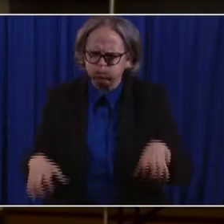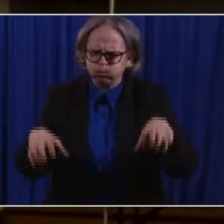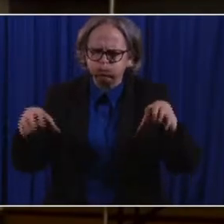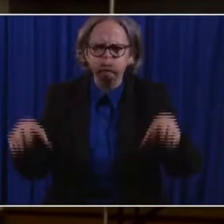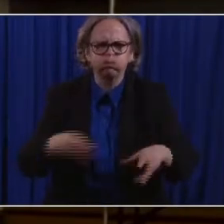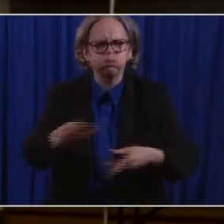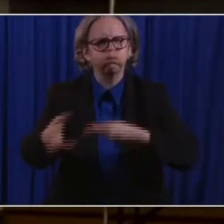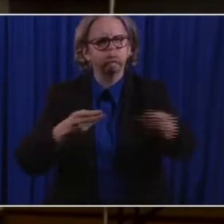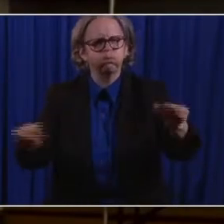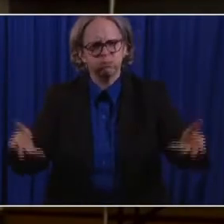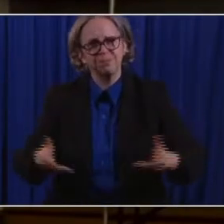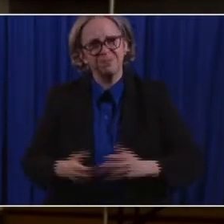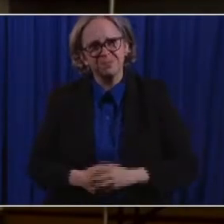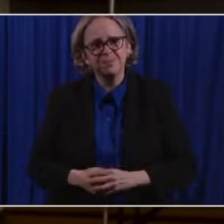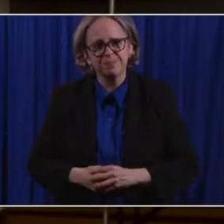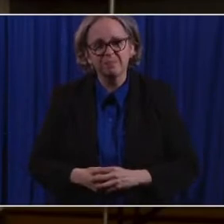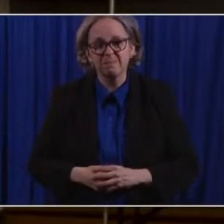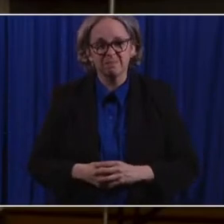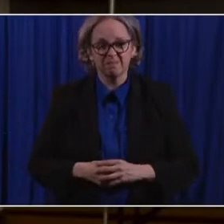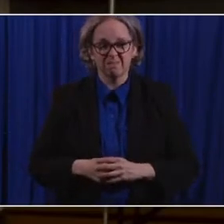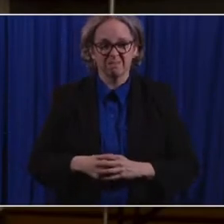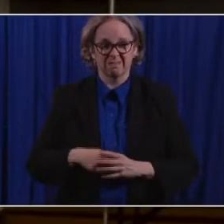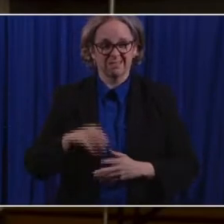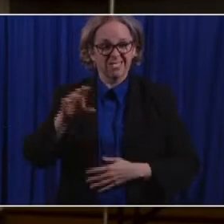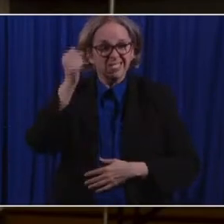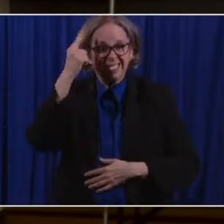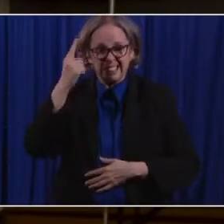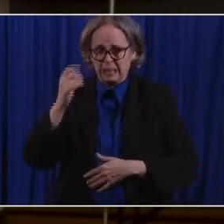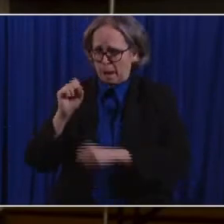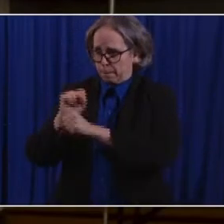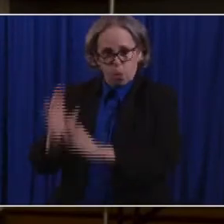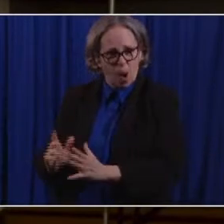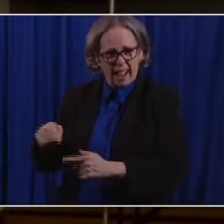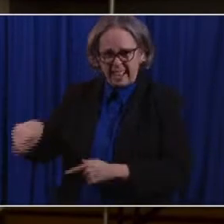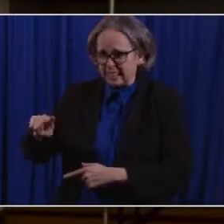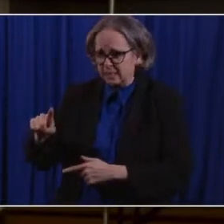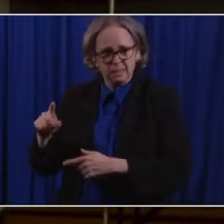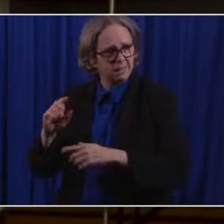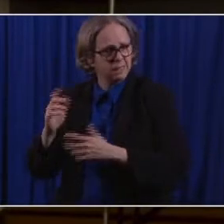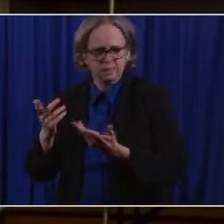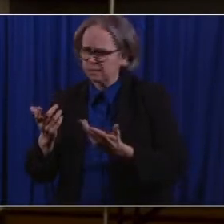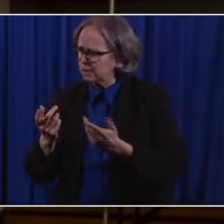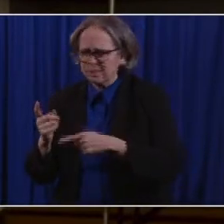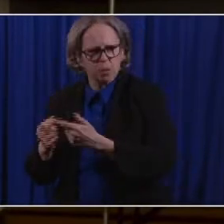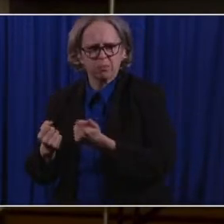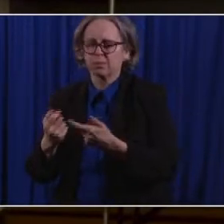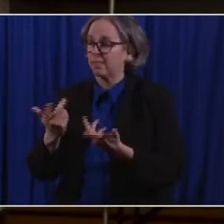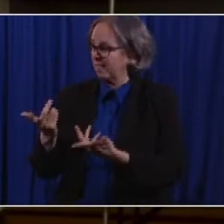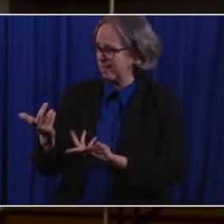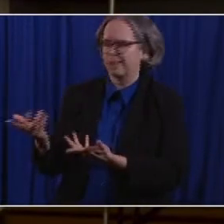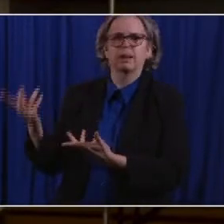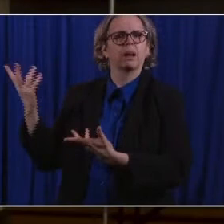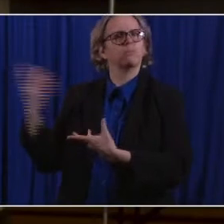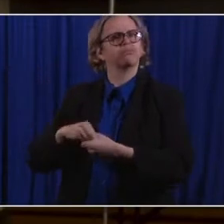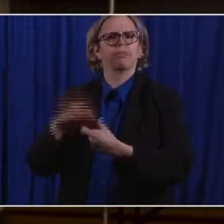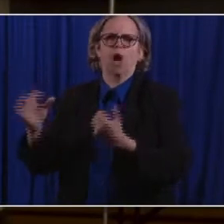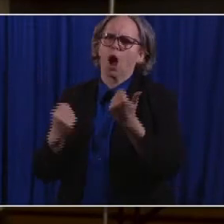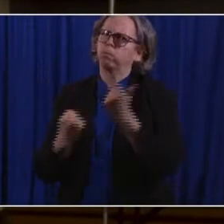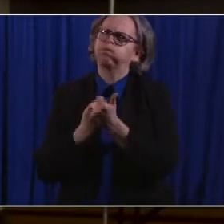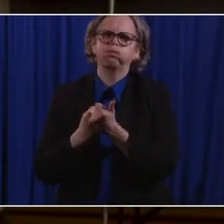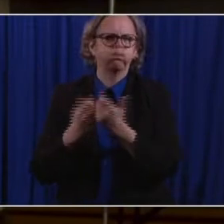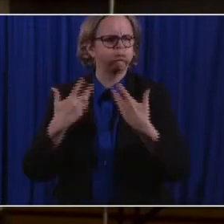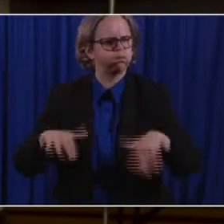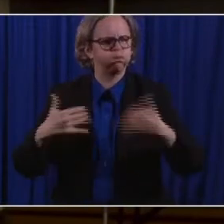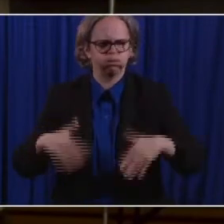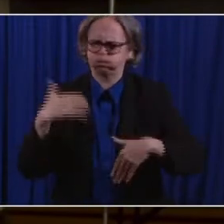possible without our employees and their dedication, tremendous support from community partners across all jurisdictions in Montgomery County,